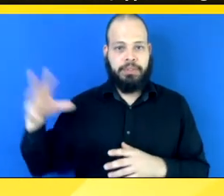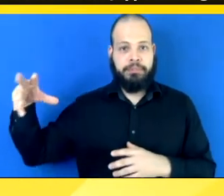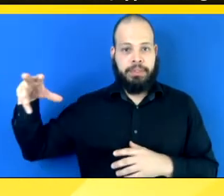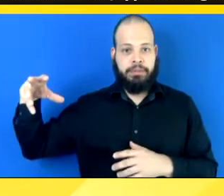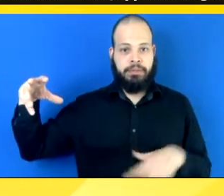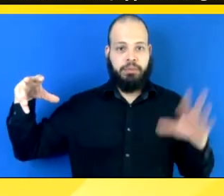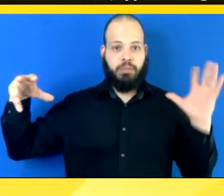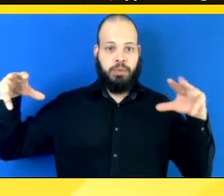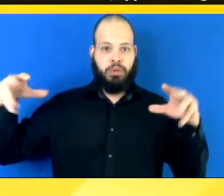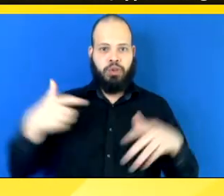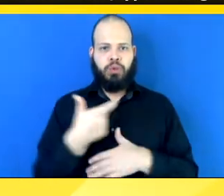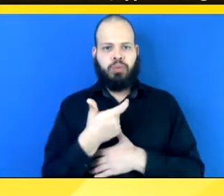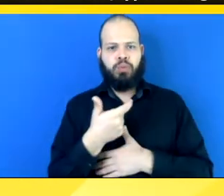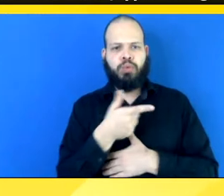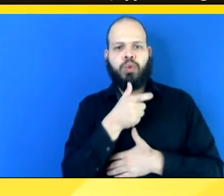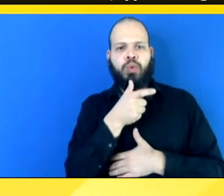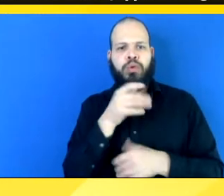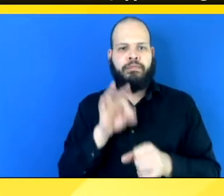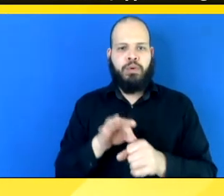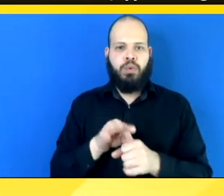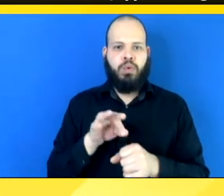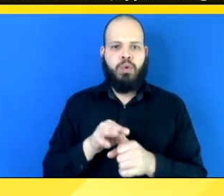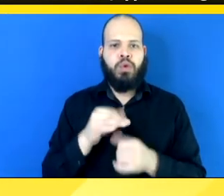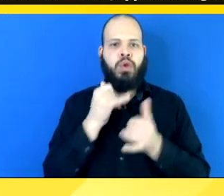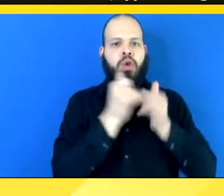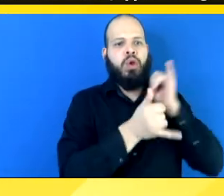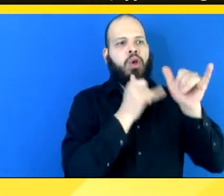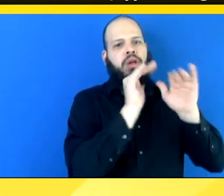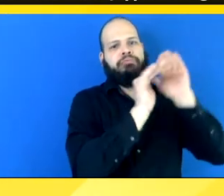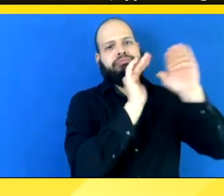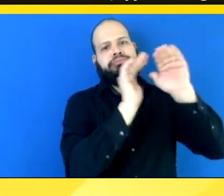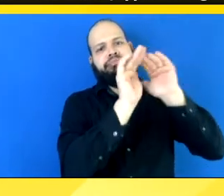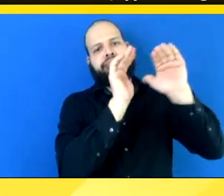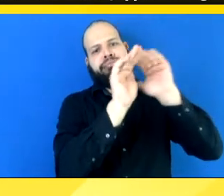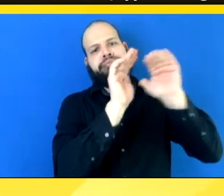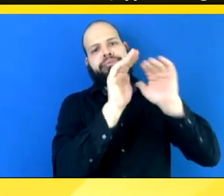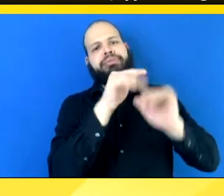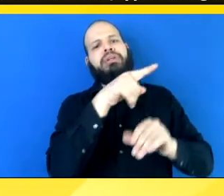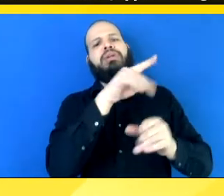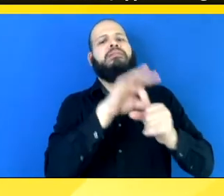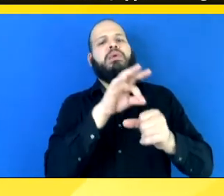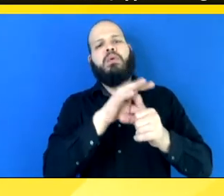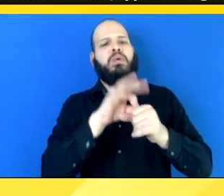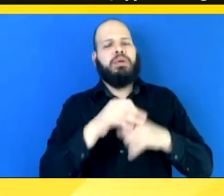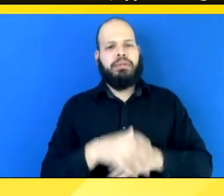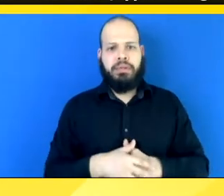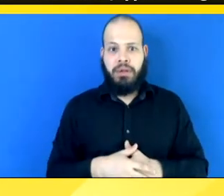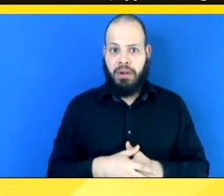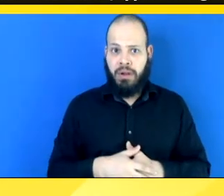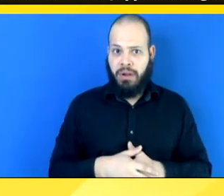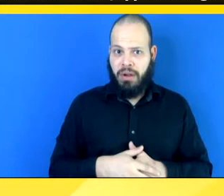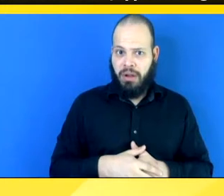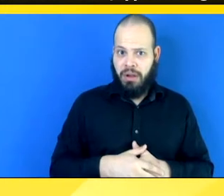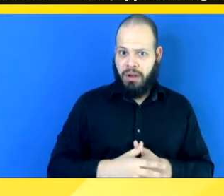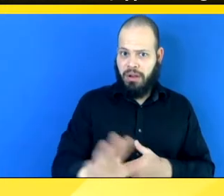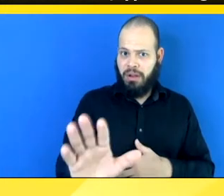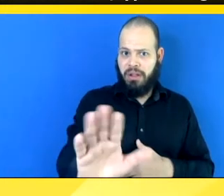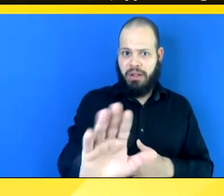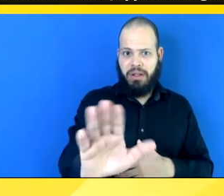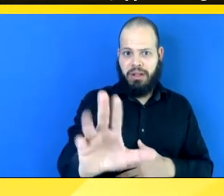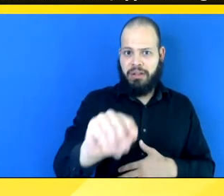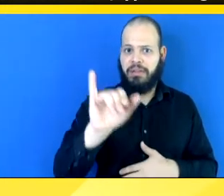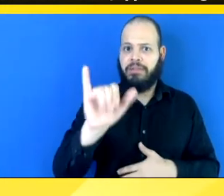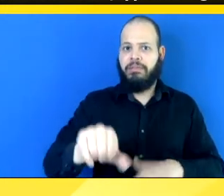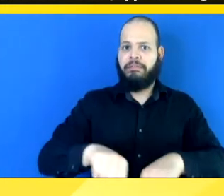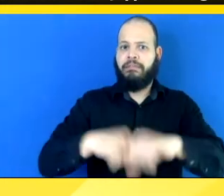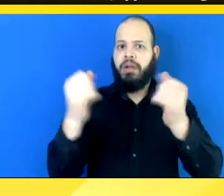my job. I got to do what my supervisor says. This is undermining voting rights. This is directly connected to the voting right